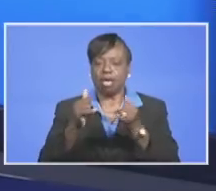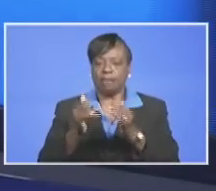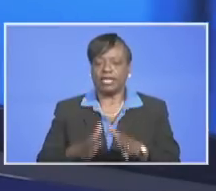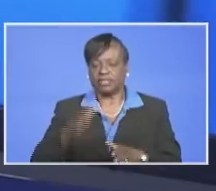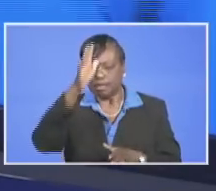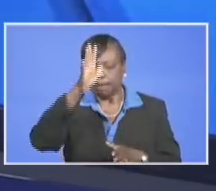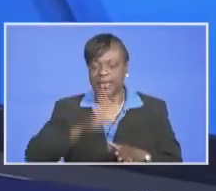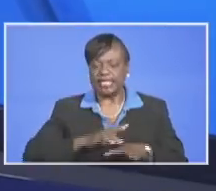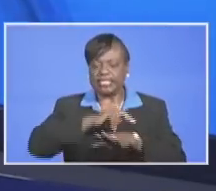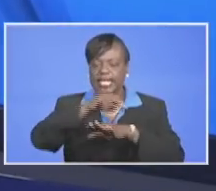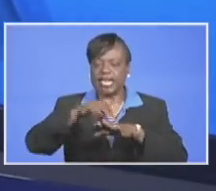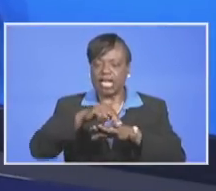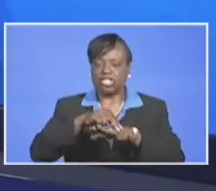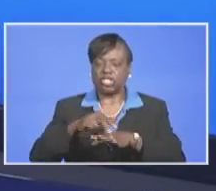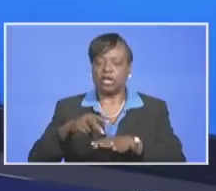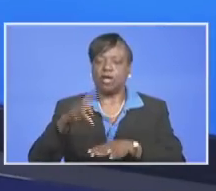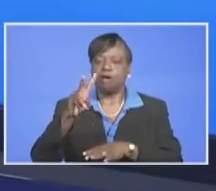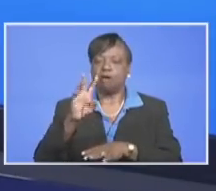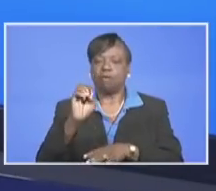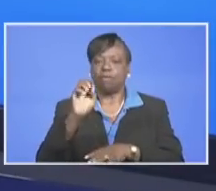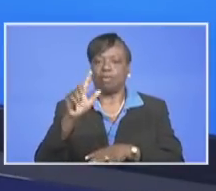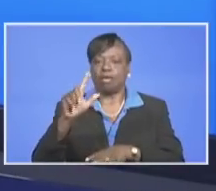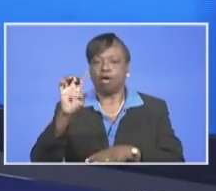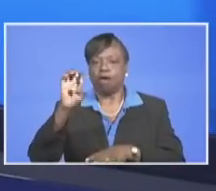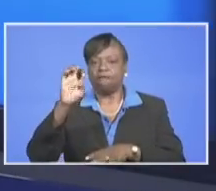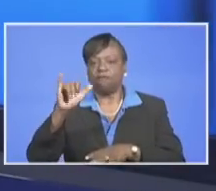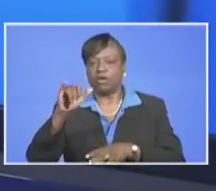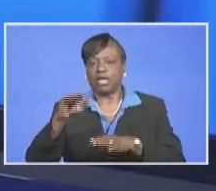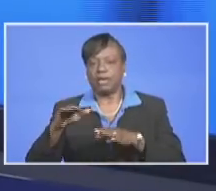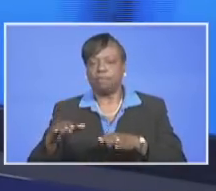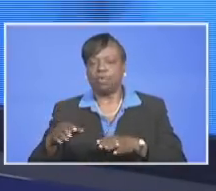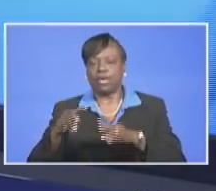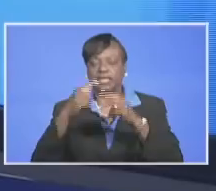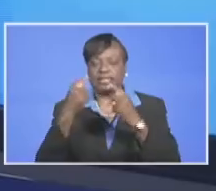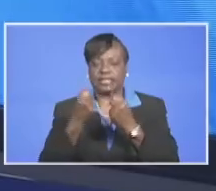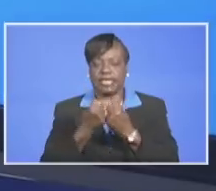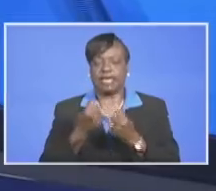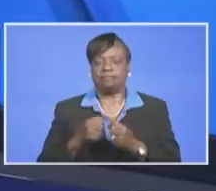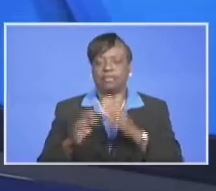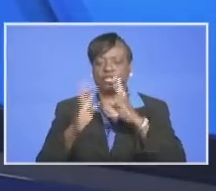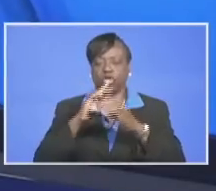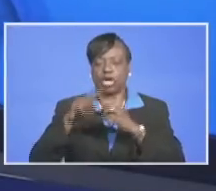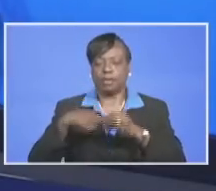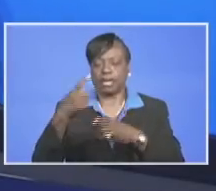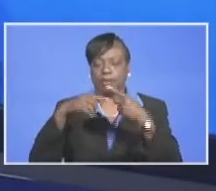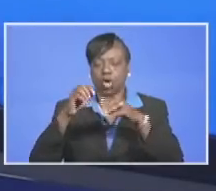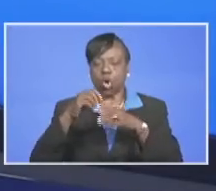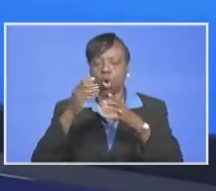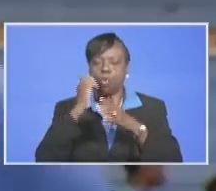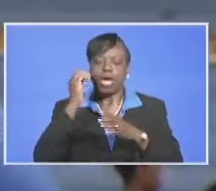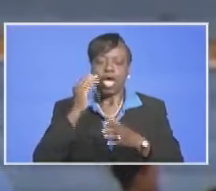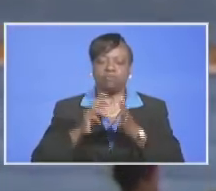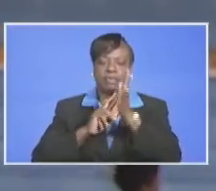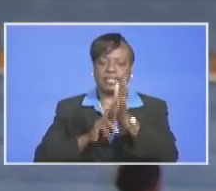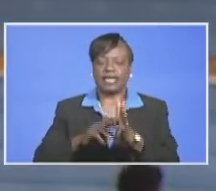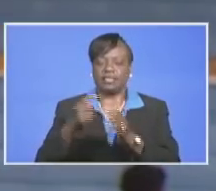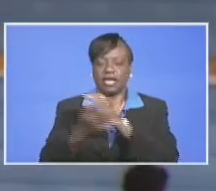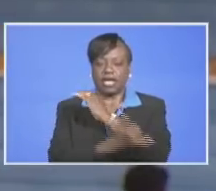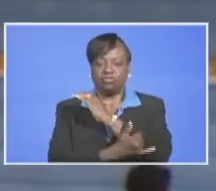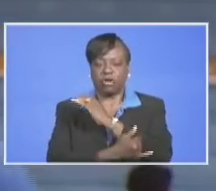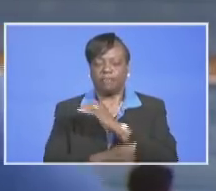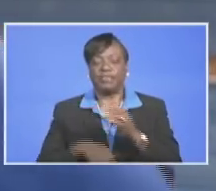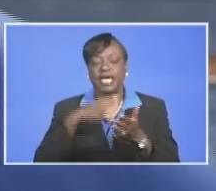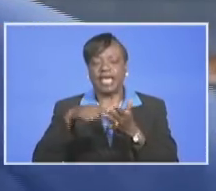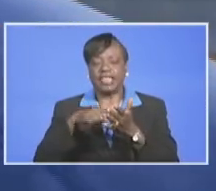volleyball team. He spoke about the transition from playing overseas to coming home and representing the country. This year coming up will be my 8th